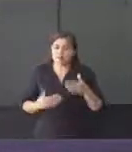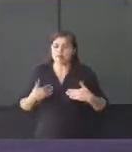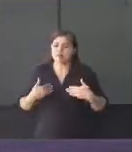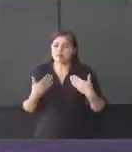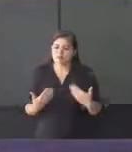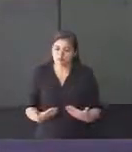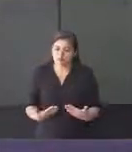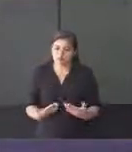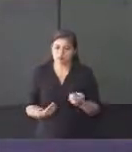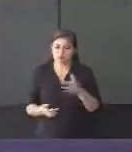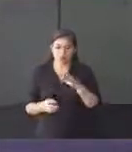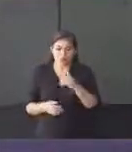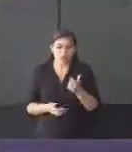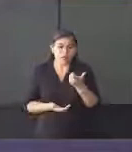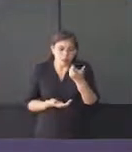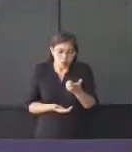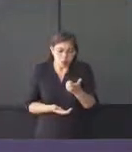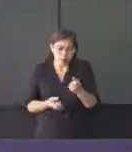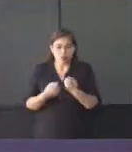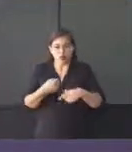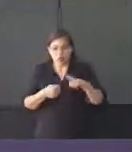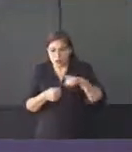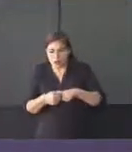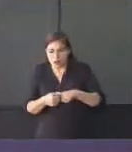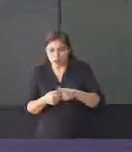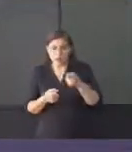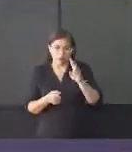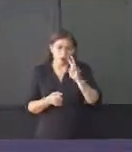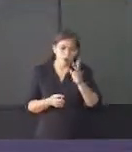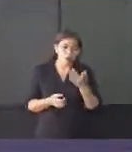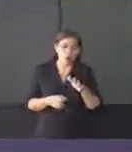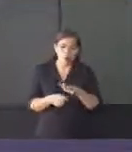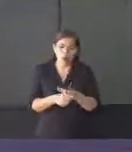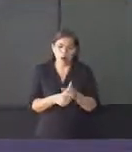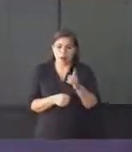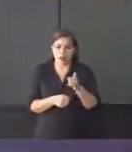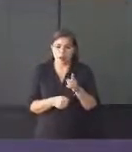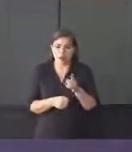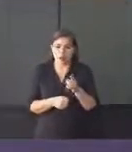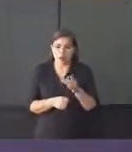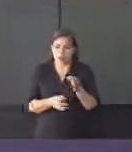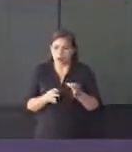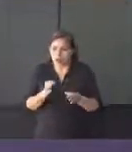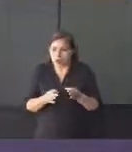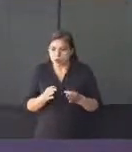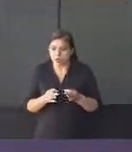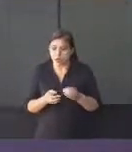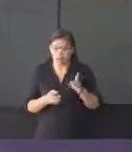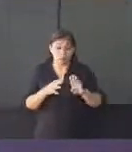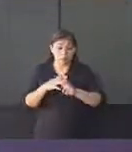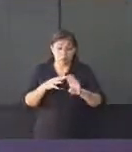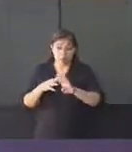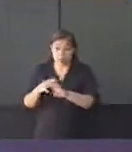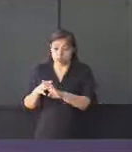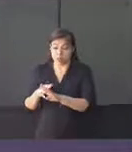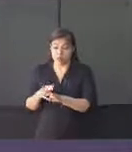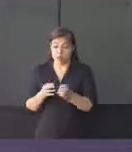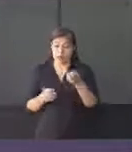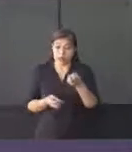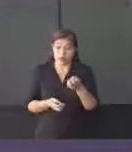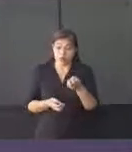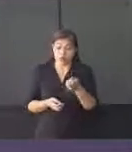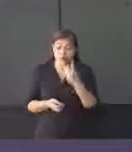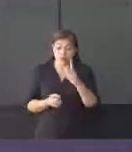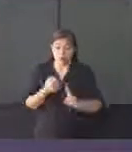have always depended not in the social and economic ministry, but the police ministry.